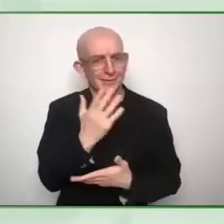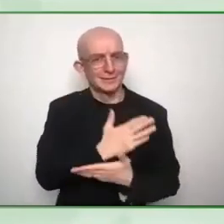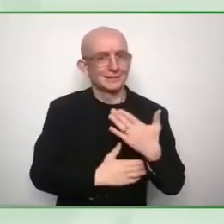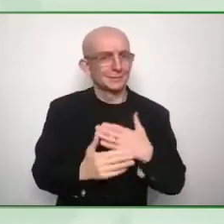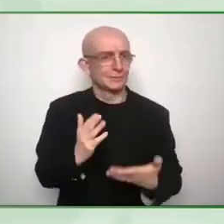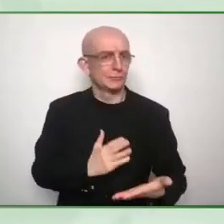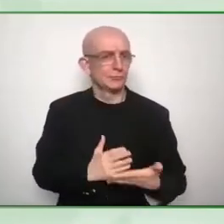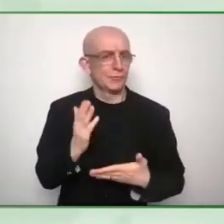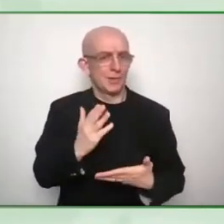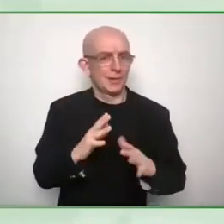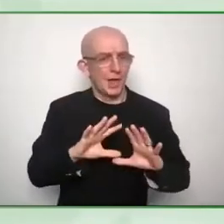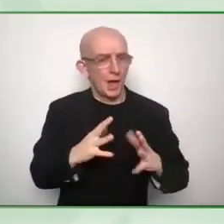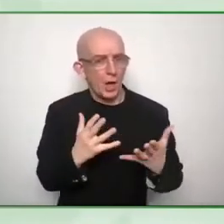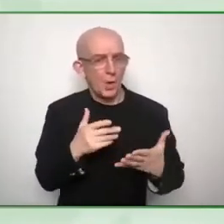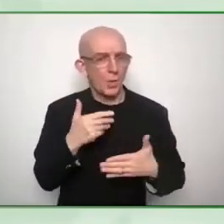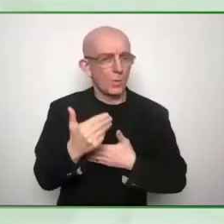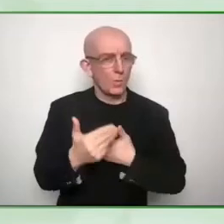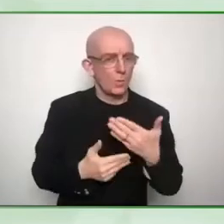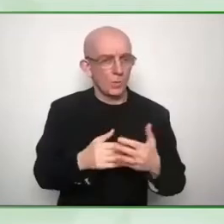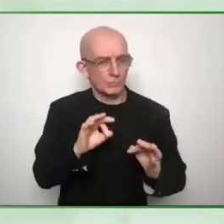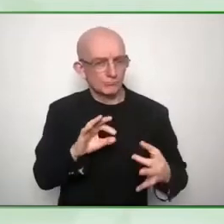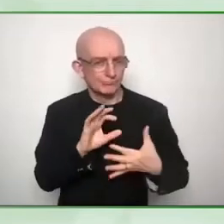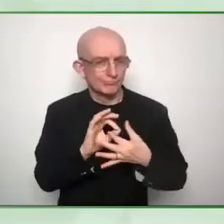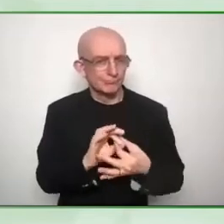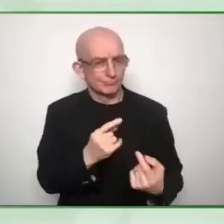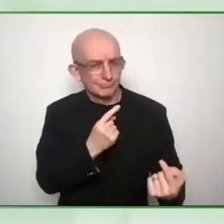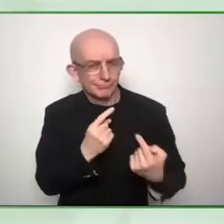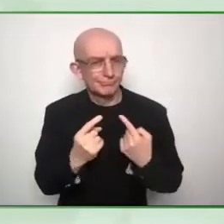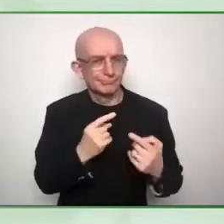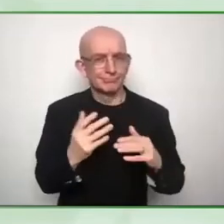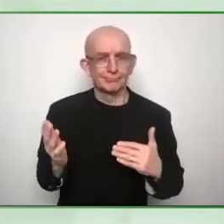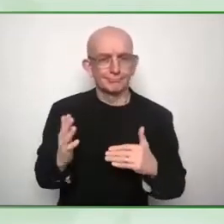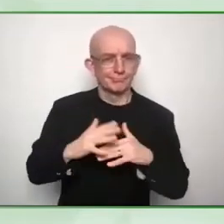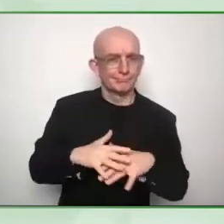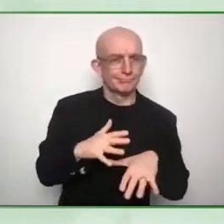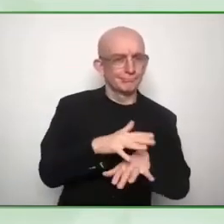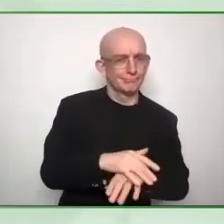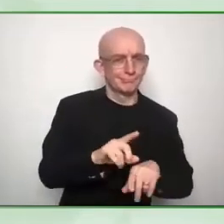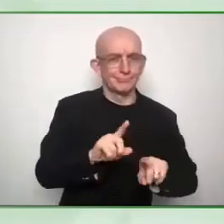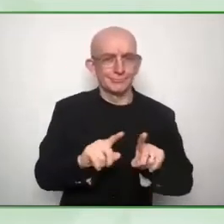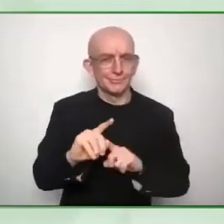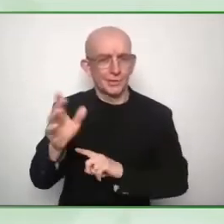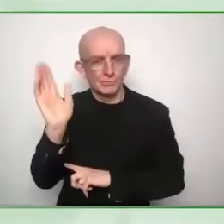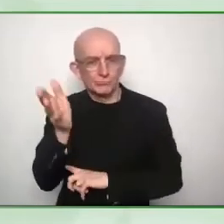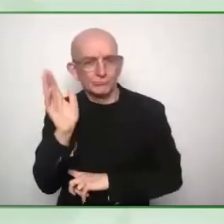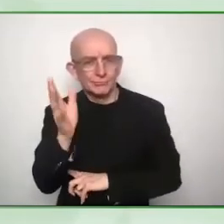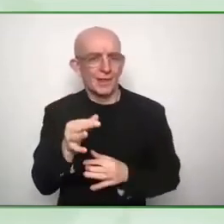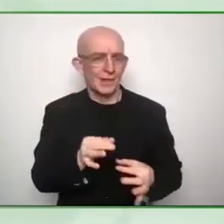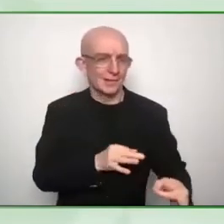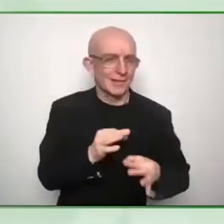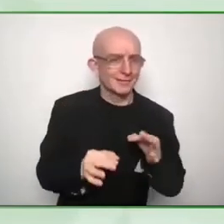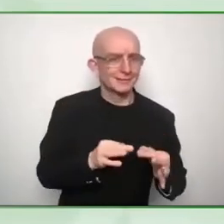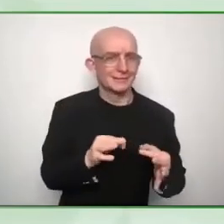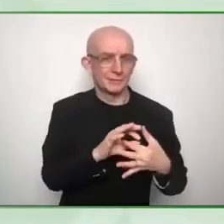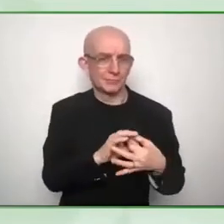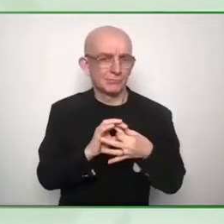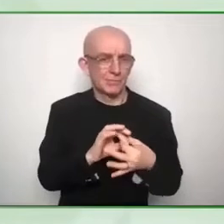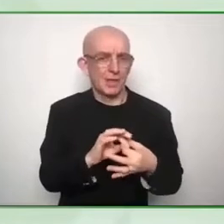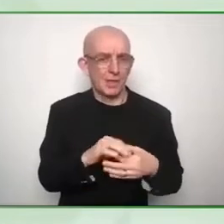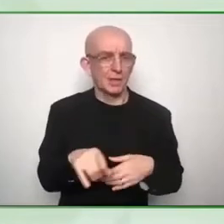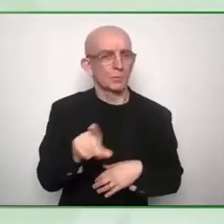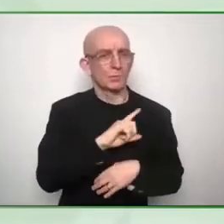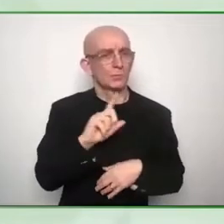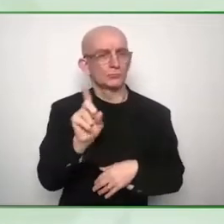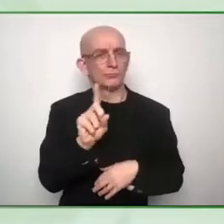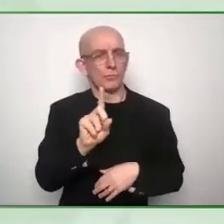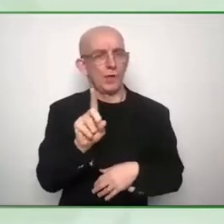has inclusive training. So having people with disabilities globally be able to come to St. Cloud State,